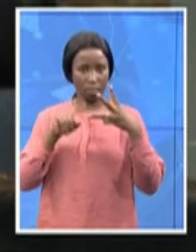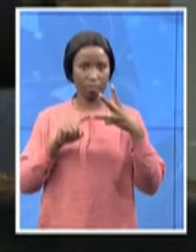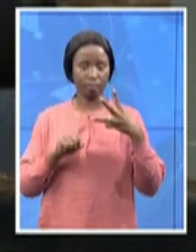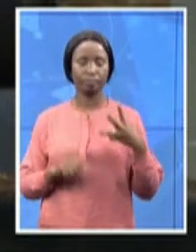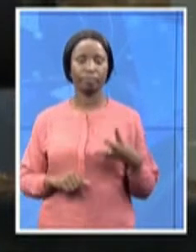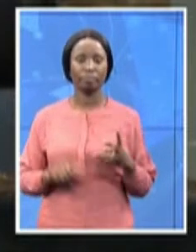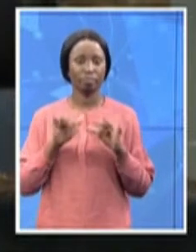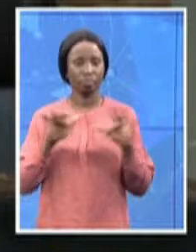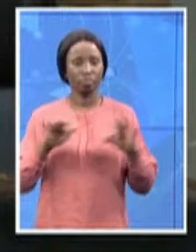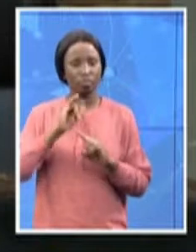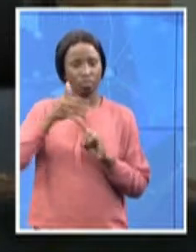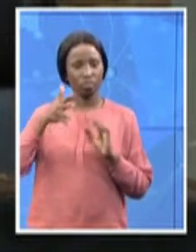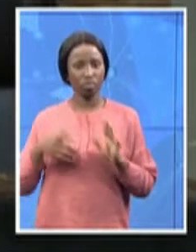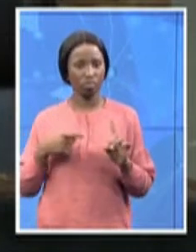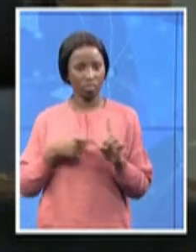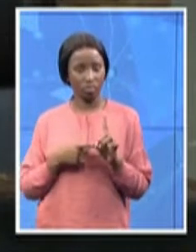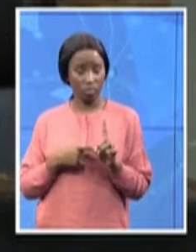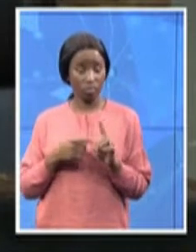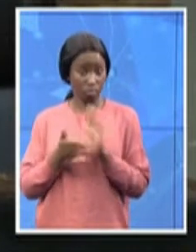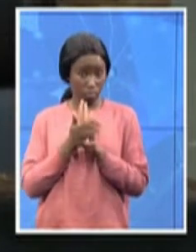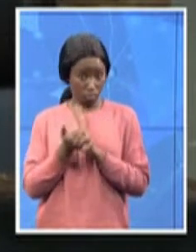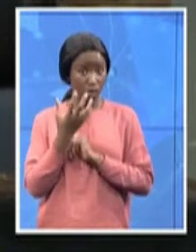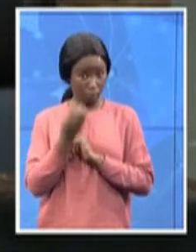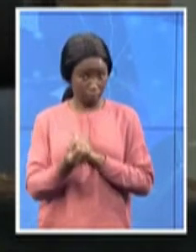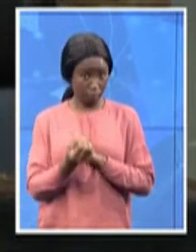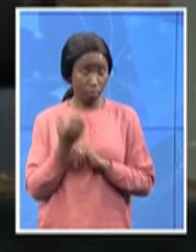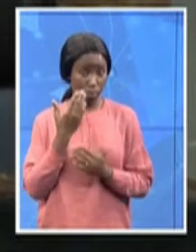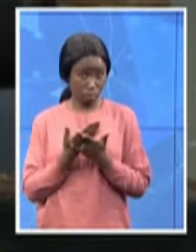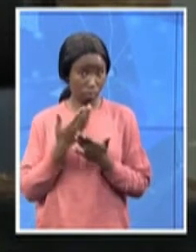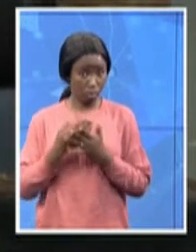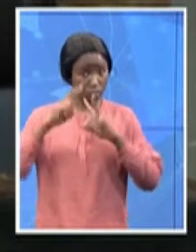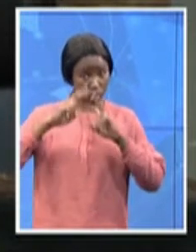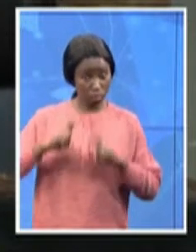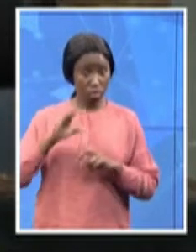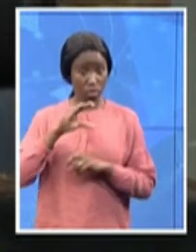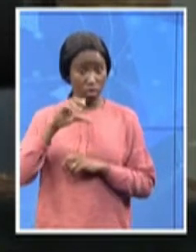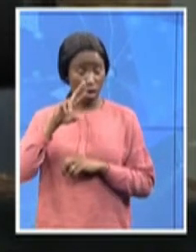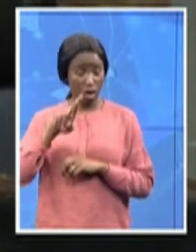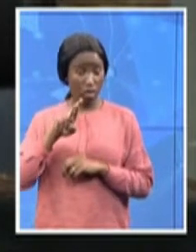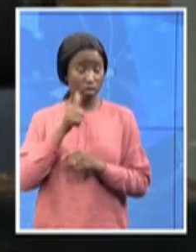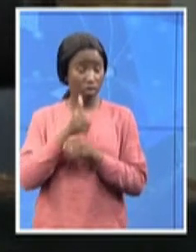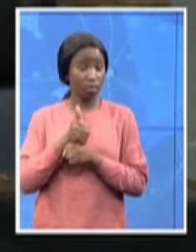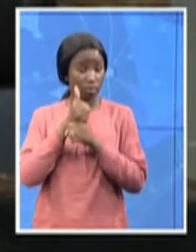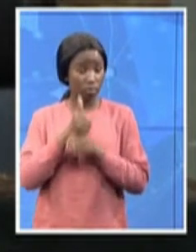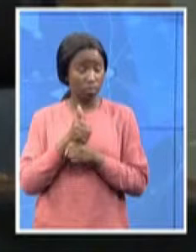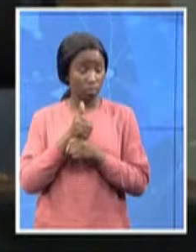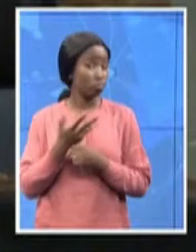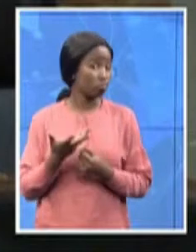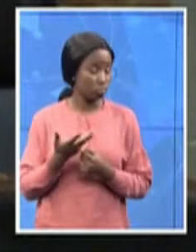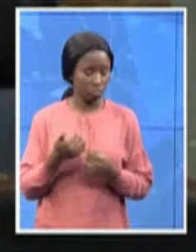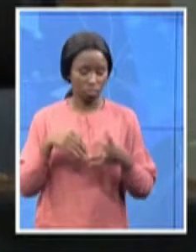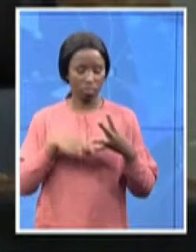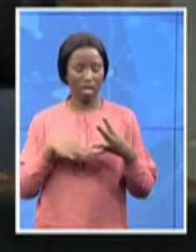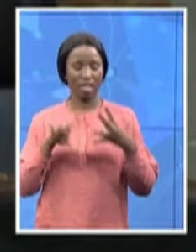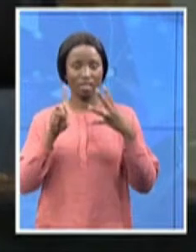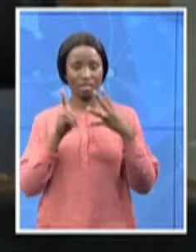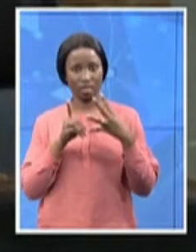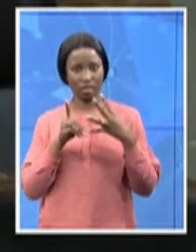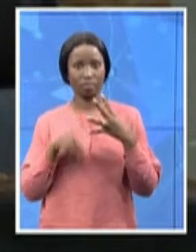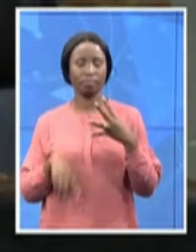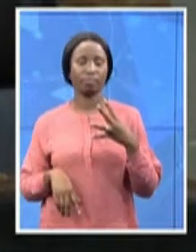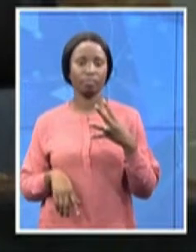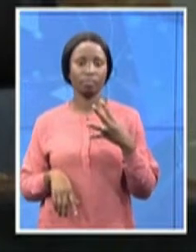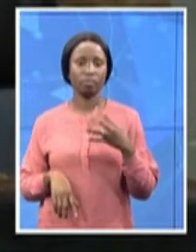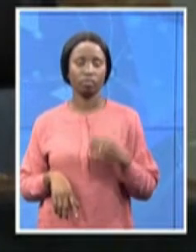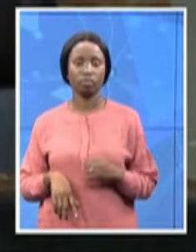investigate the affairs of the CR17 campaign. D, whether the Audi principle applies to the